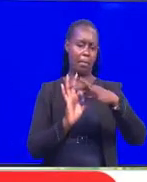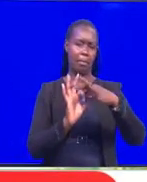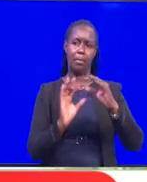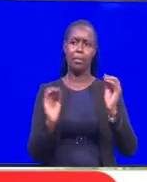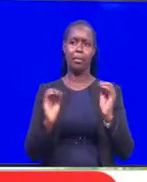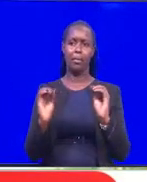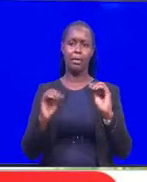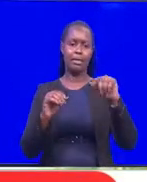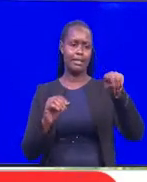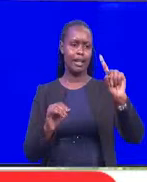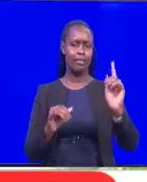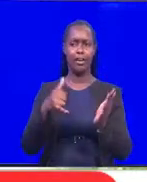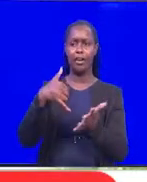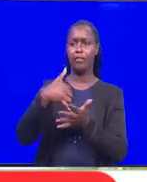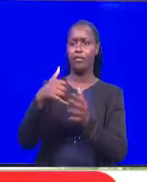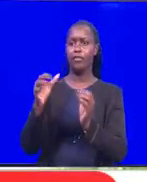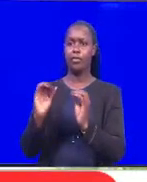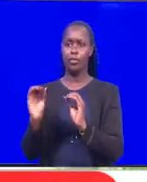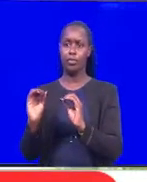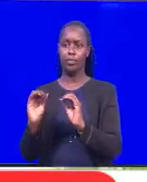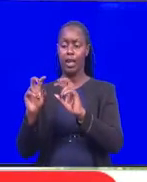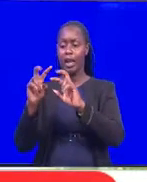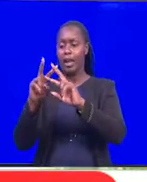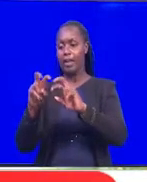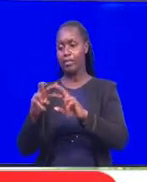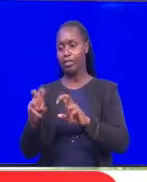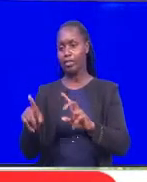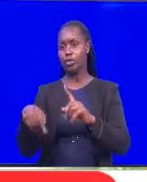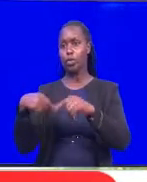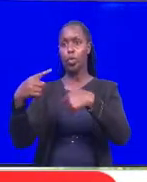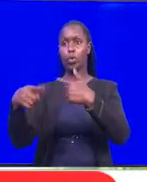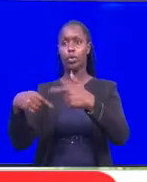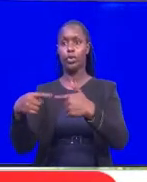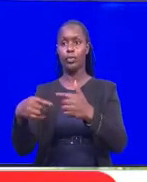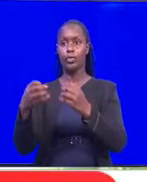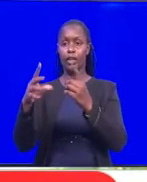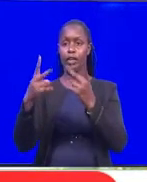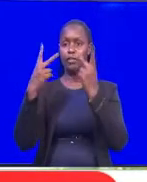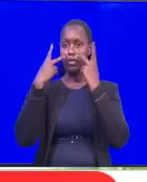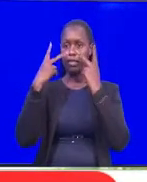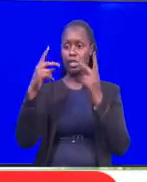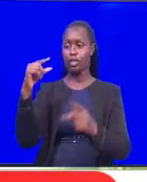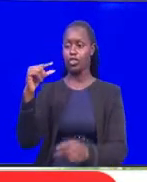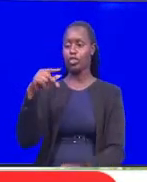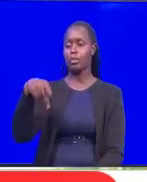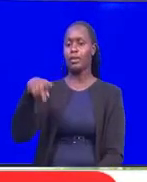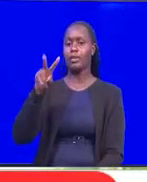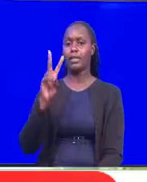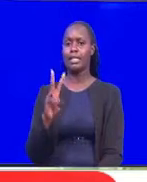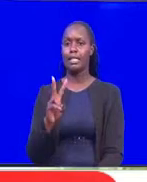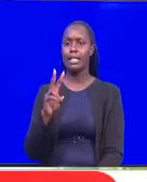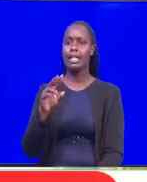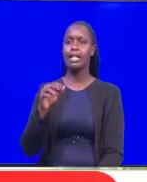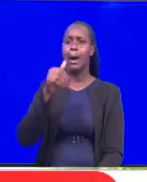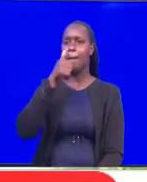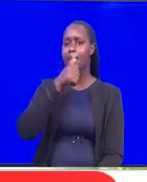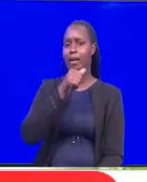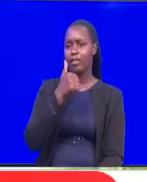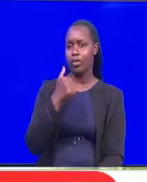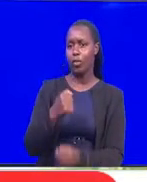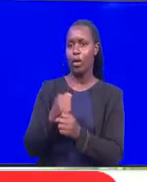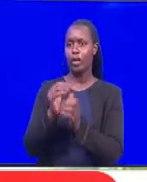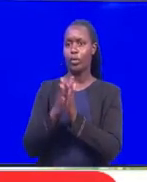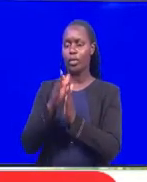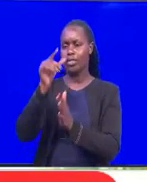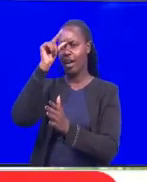involved. The investigations are still ongoing. If you look about the issue, GPC, this is a private entity working with a government agency. So I